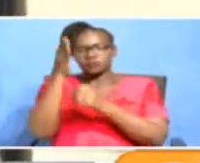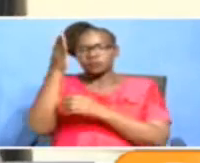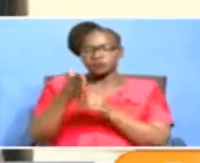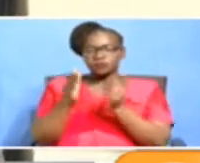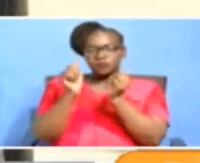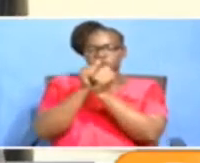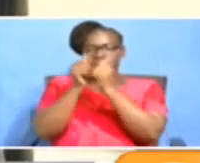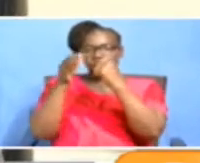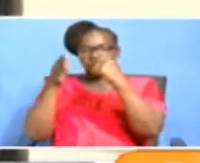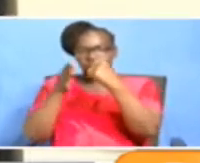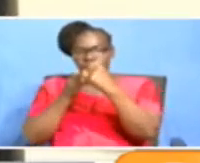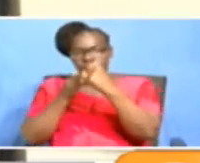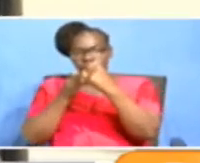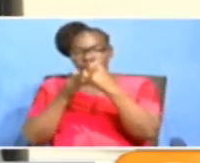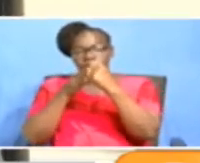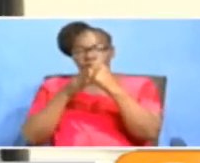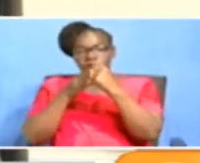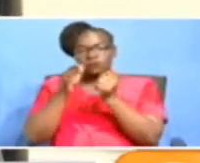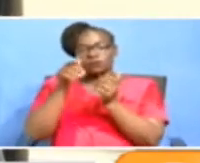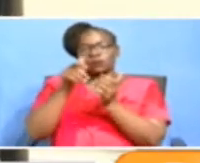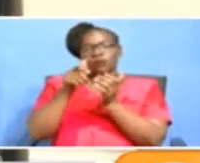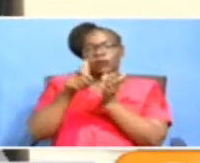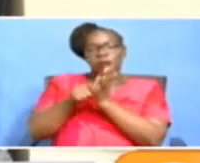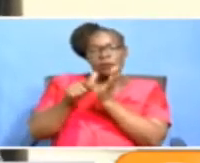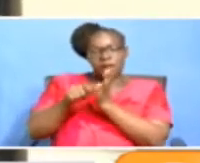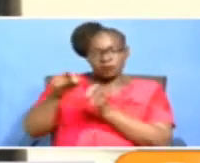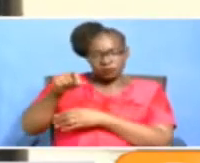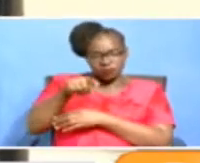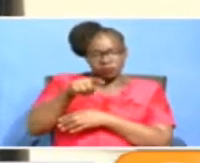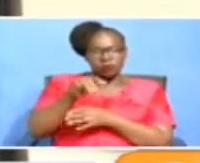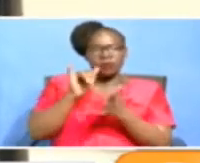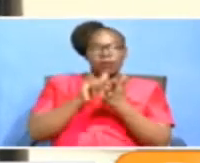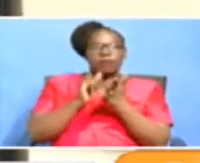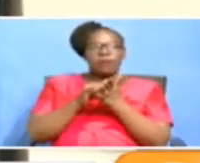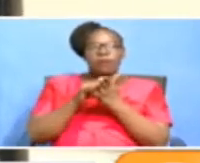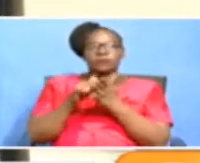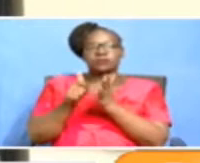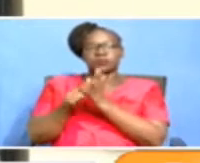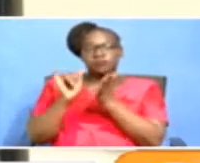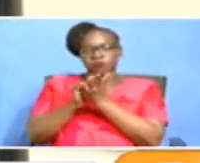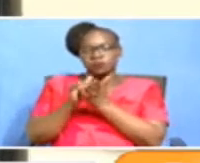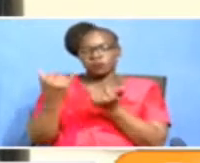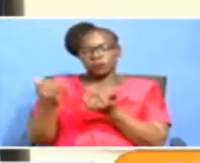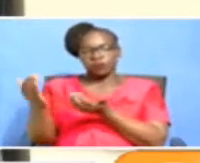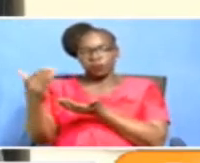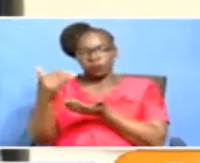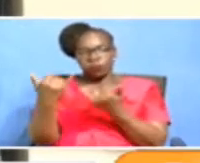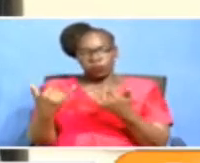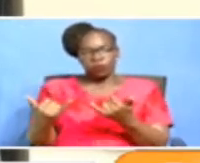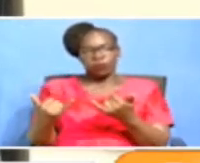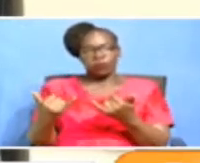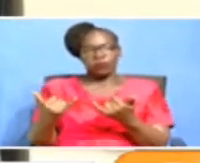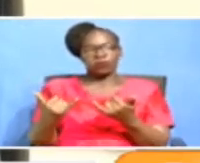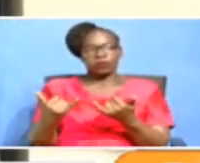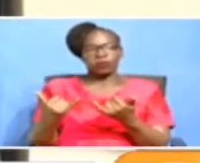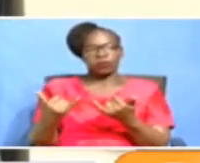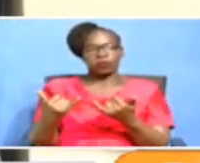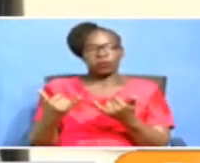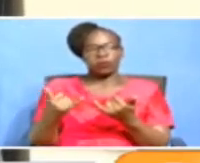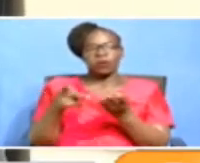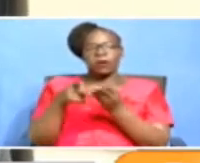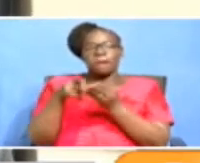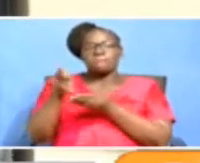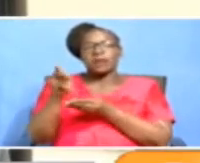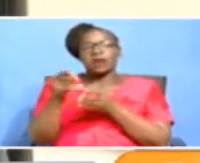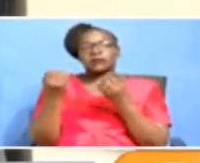2018-19/19 maize crop, that's the maize that is being harvested now, a purchase price